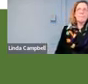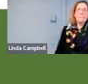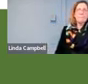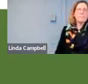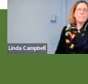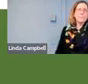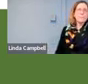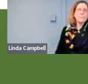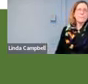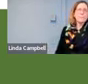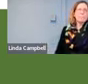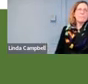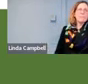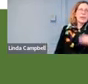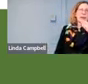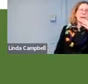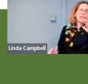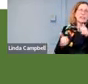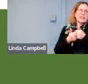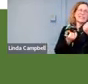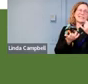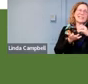the analysis for you.